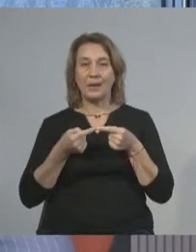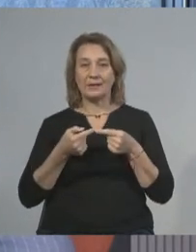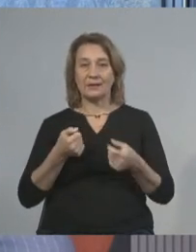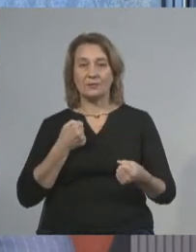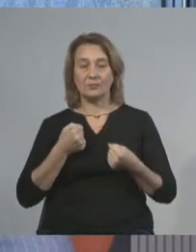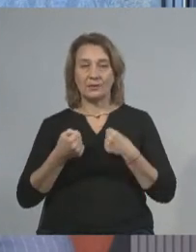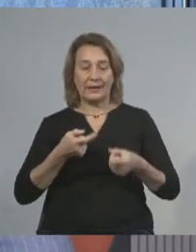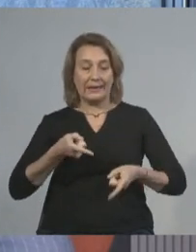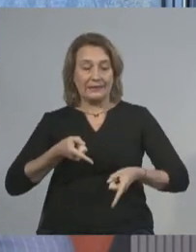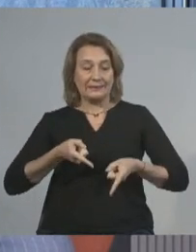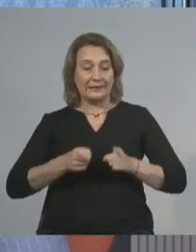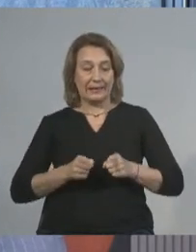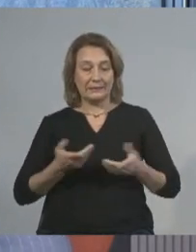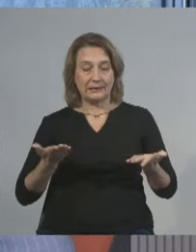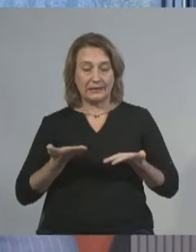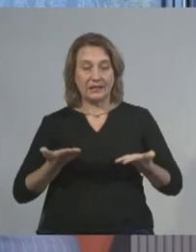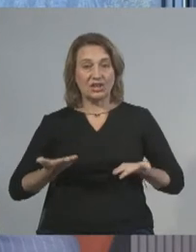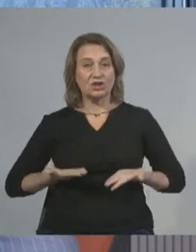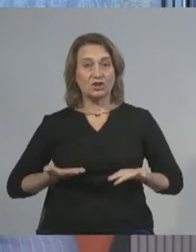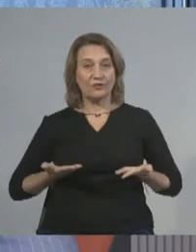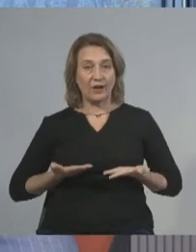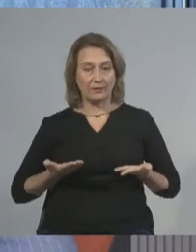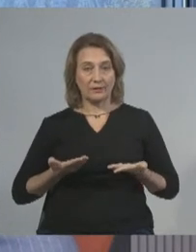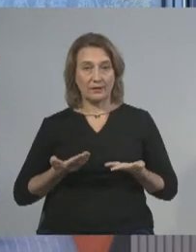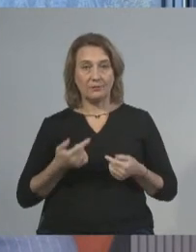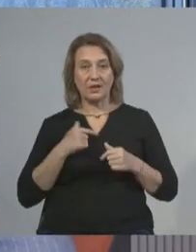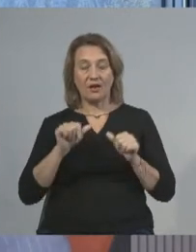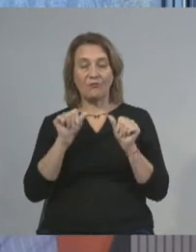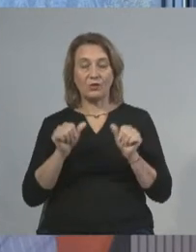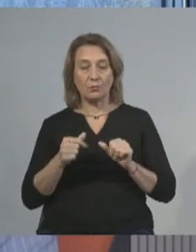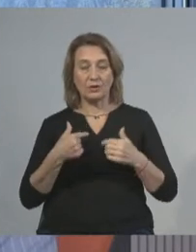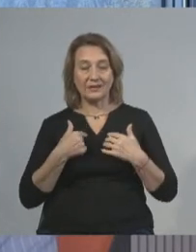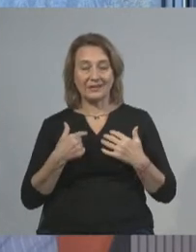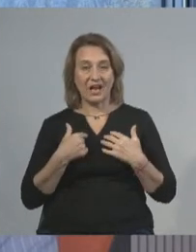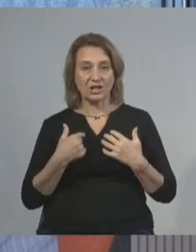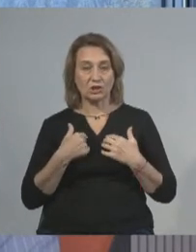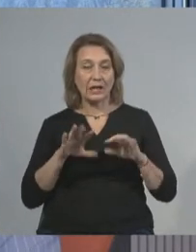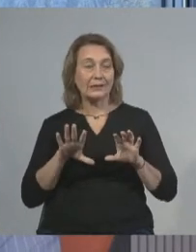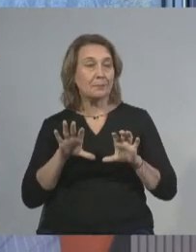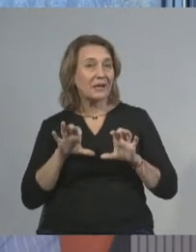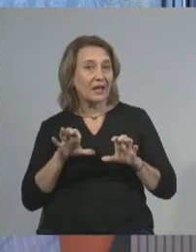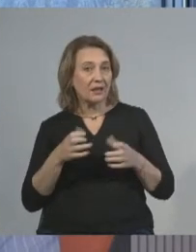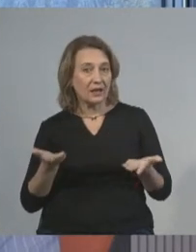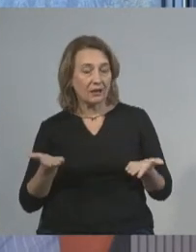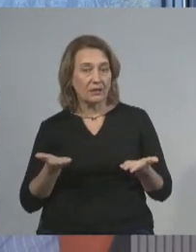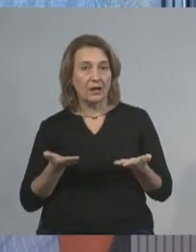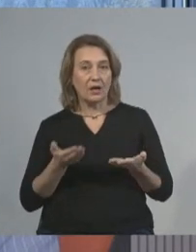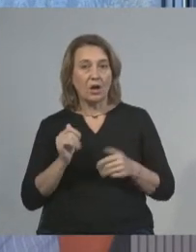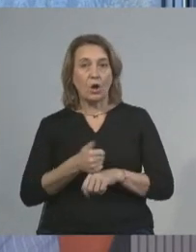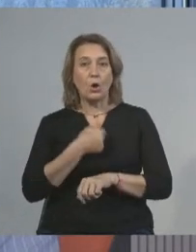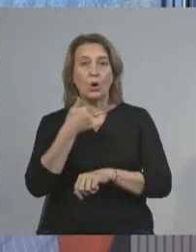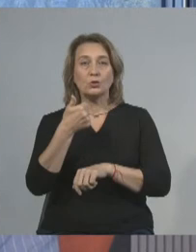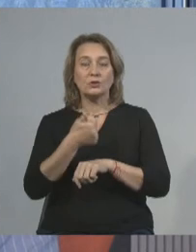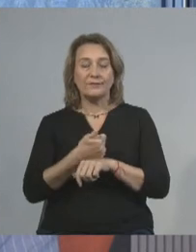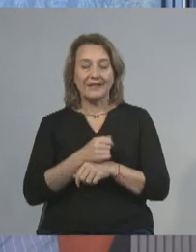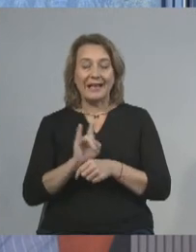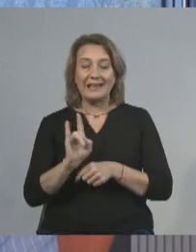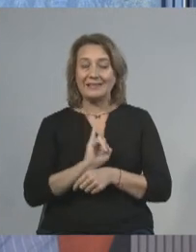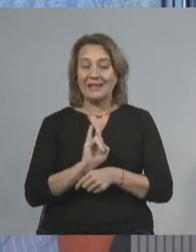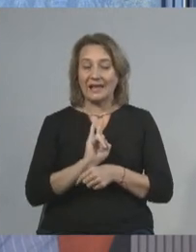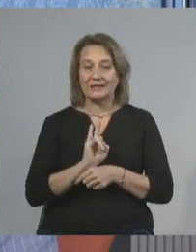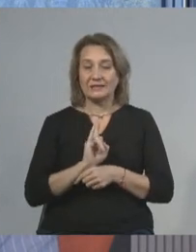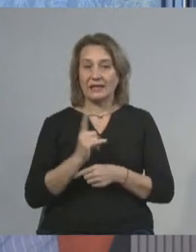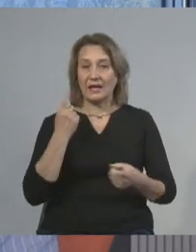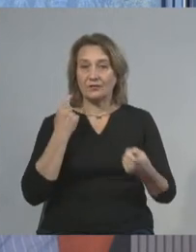kind of fight for reality in which we live because of these narratives influence our outlook on this